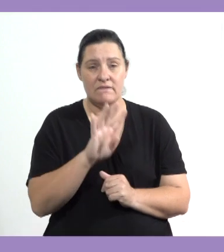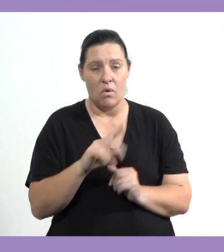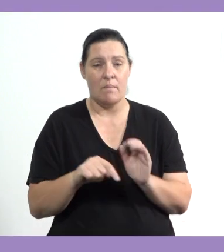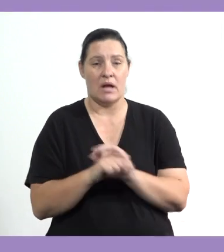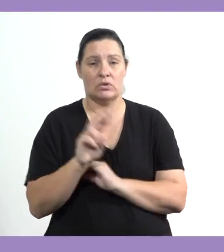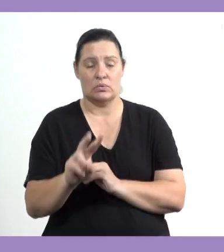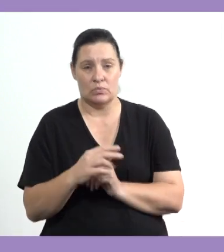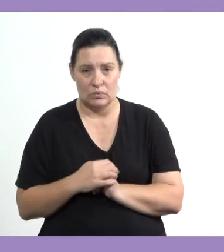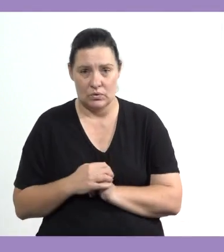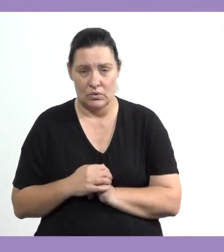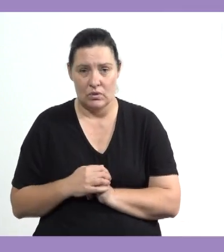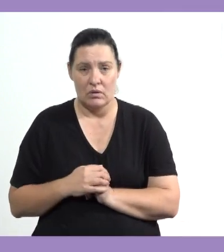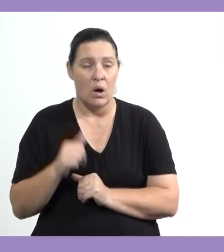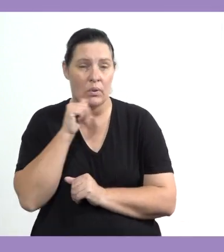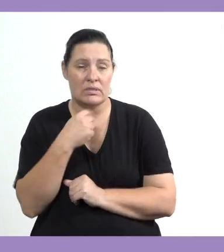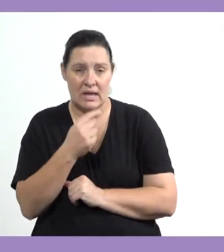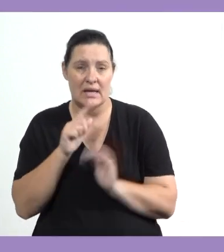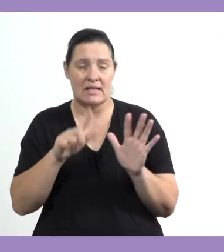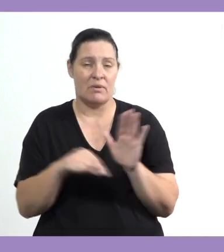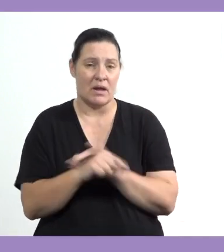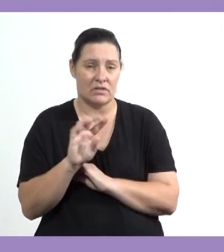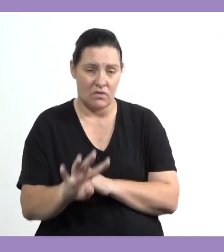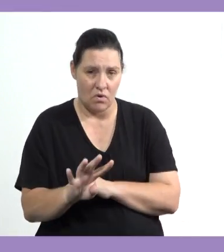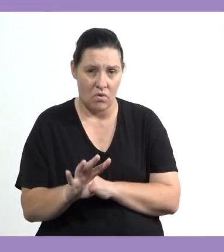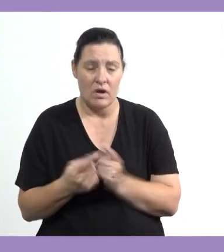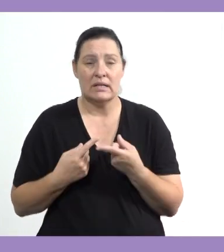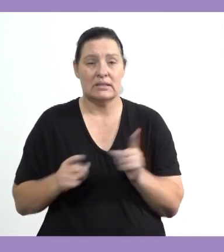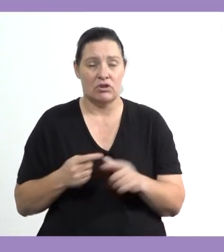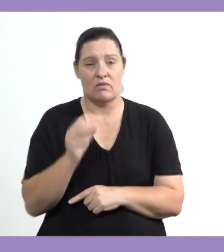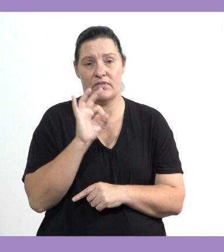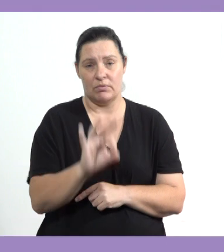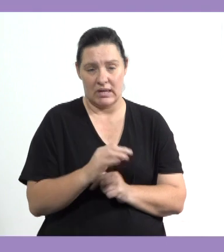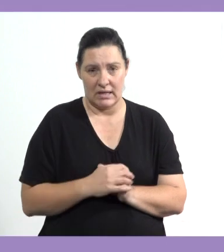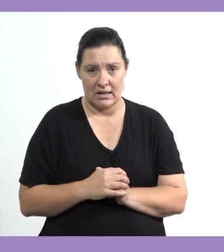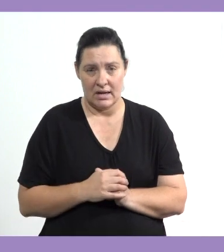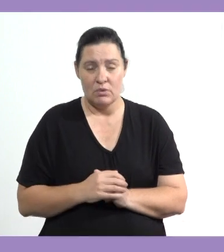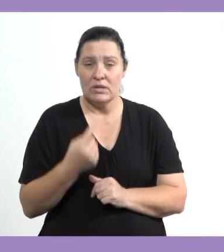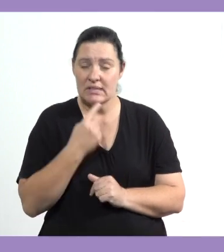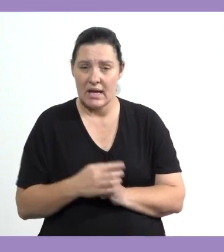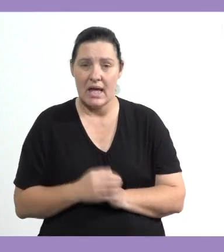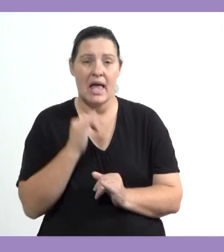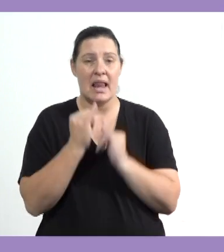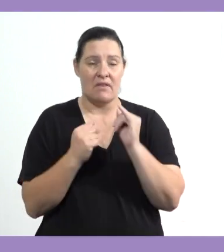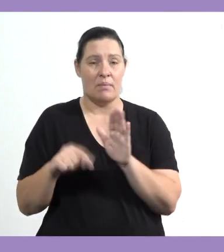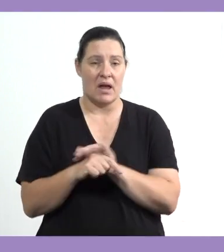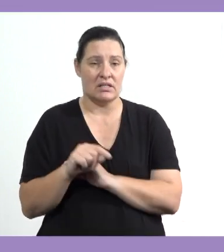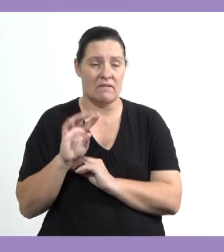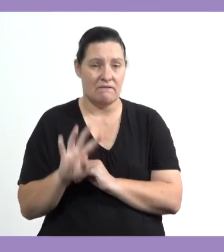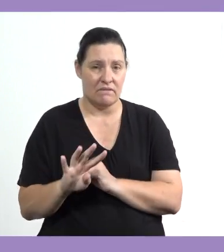4 minus 2. When we say 7 minus 4, that gives us a difference of 3. And when we say